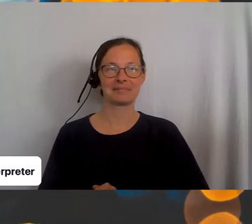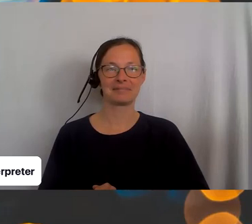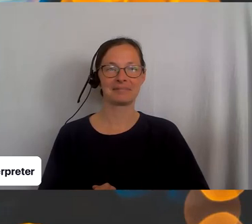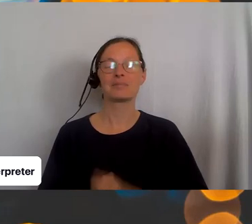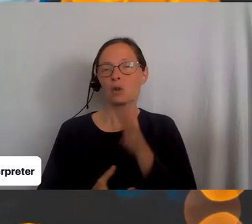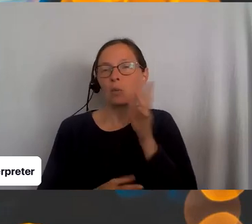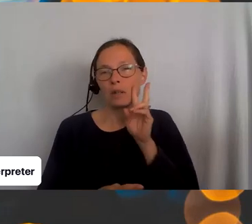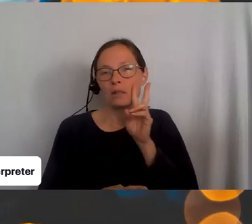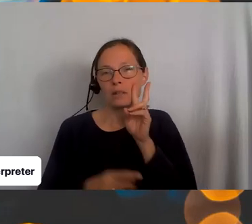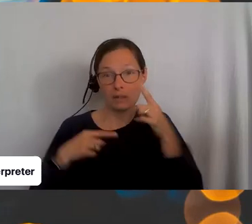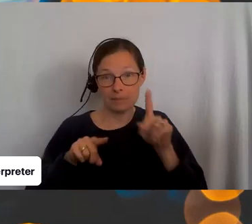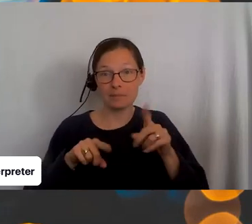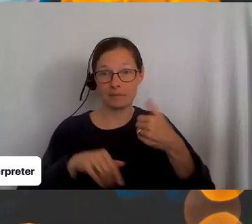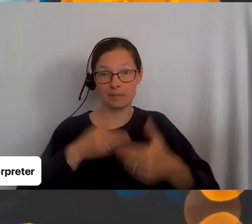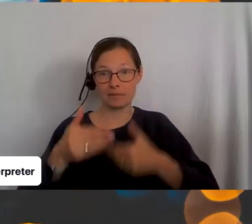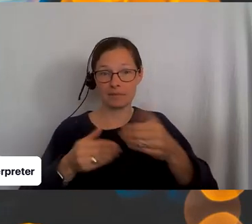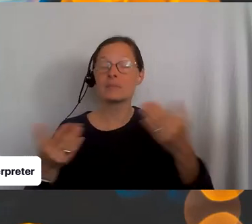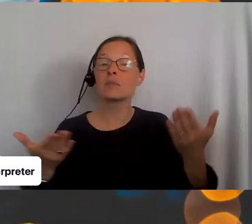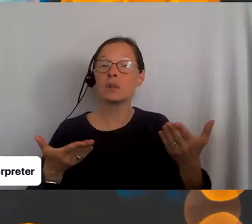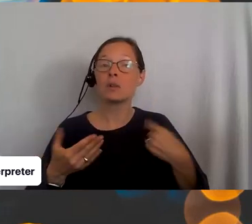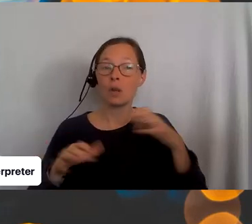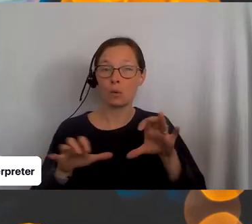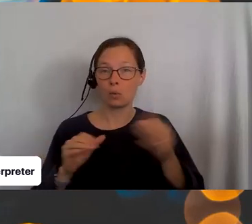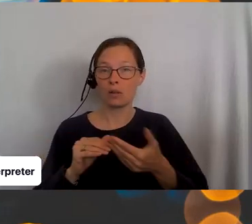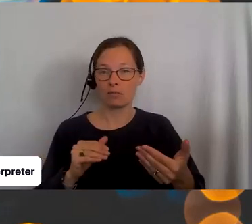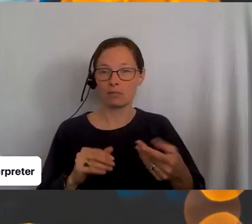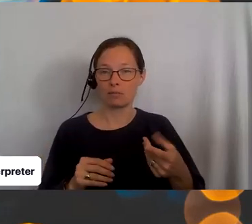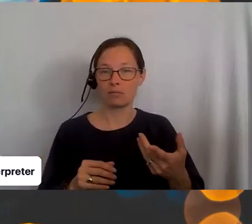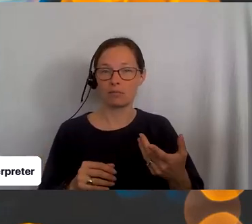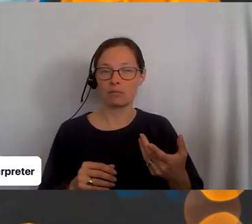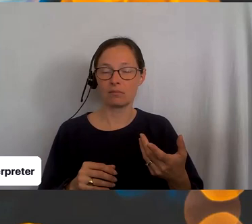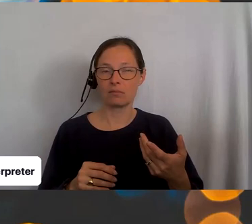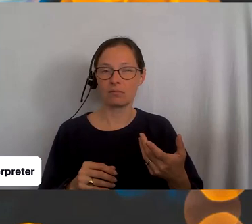You'll see as you're doing it. And then here I'm going to do the thing where I